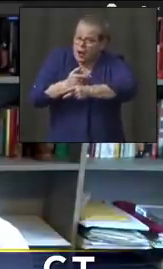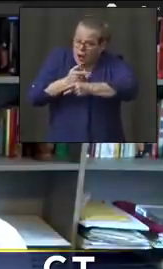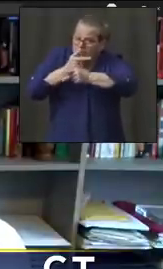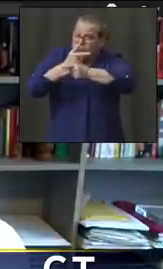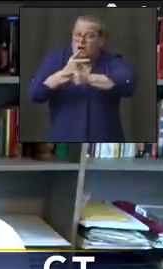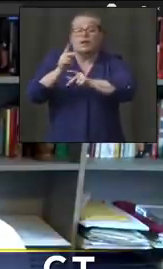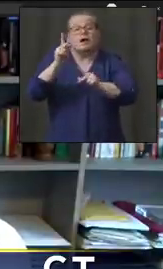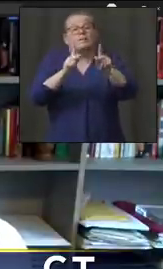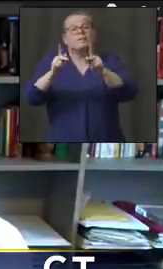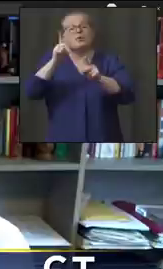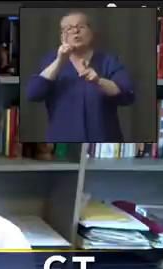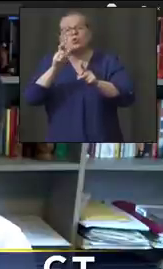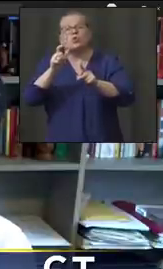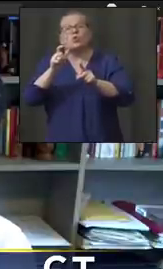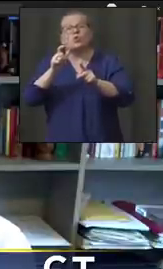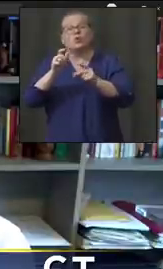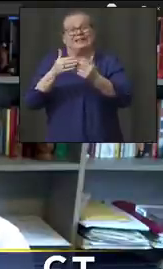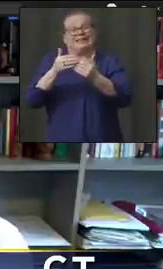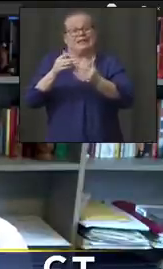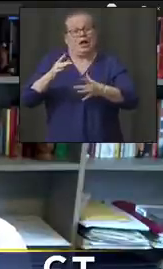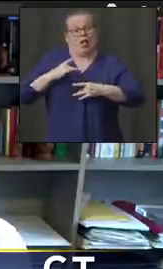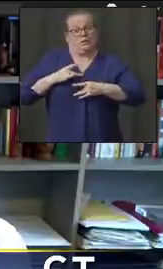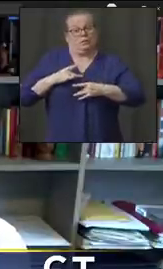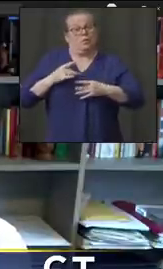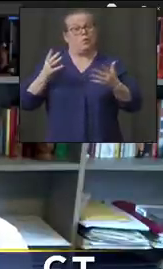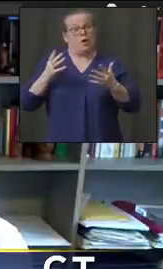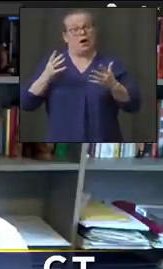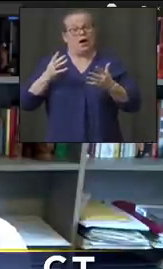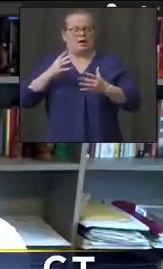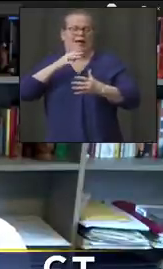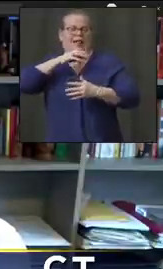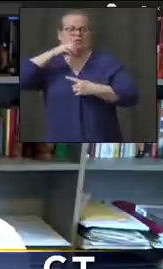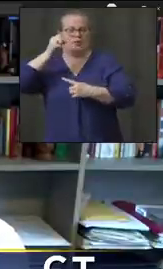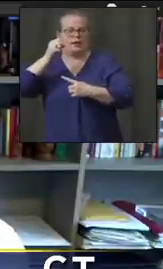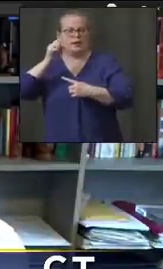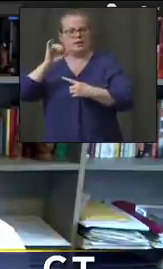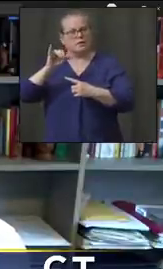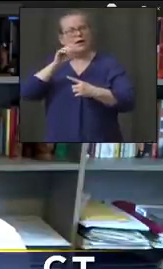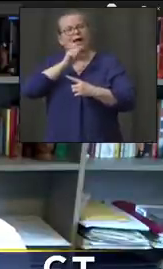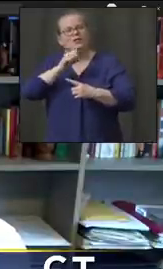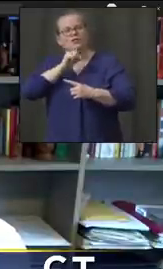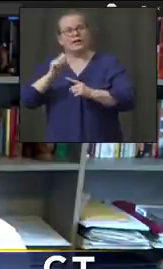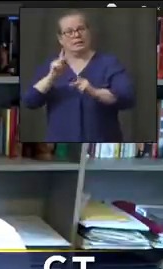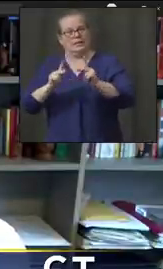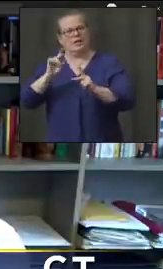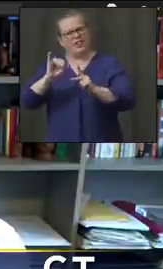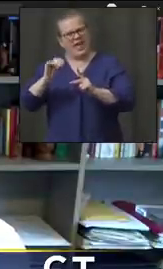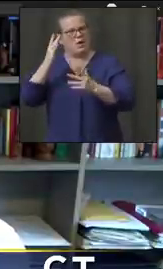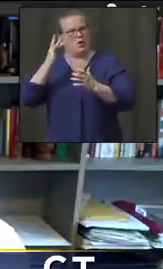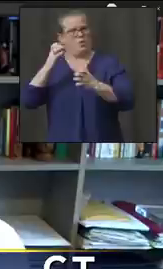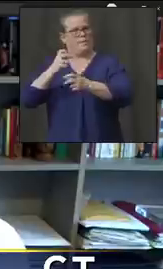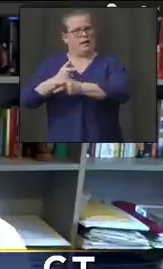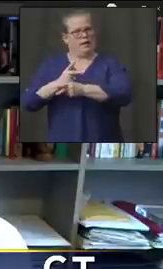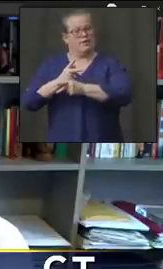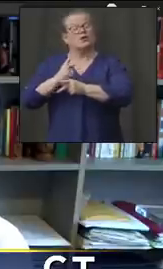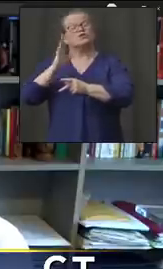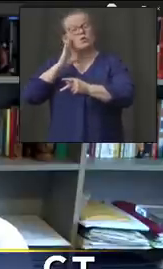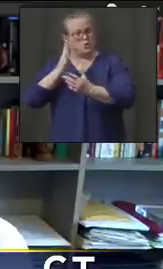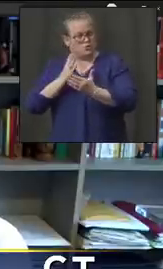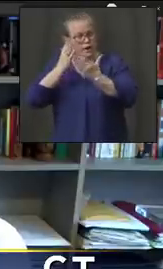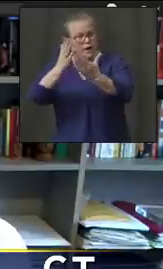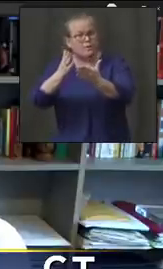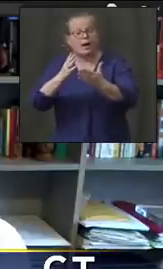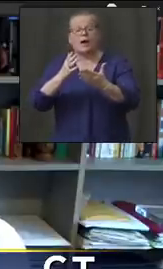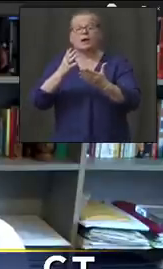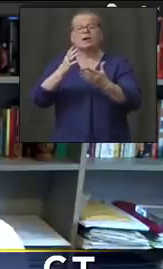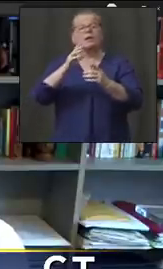going to be, of course, the elderly. So certainly the recommendations are going to be continue shelter in place for the elderly. These are going